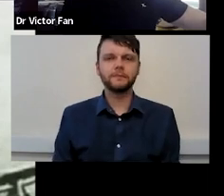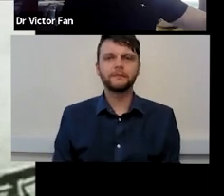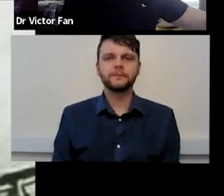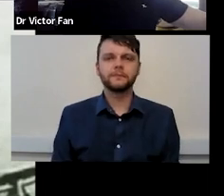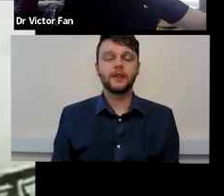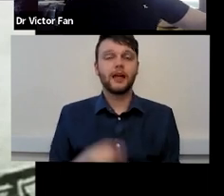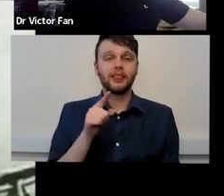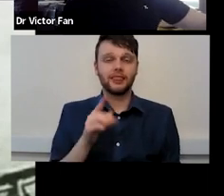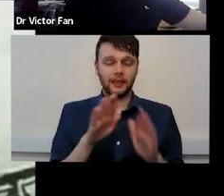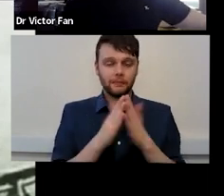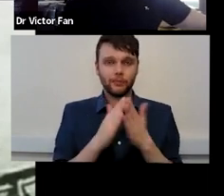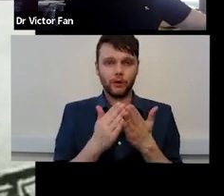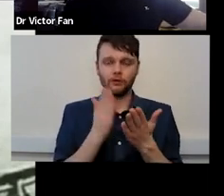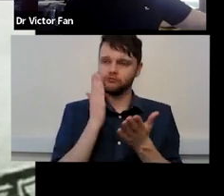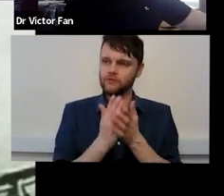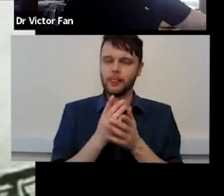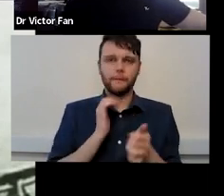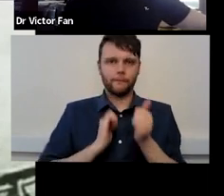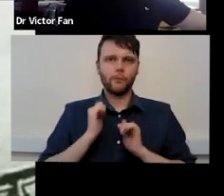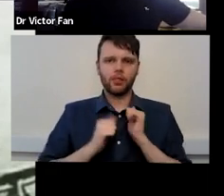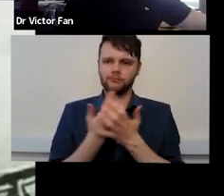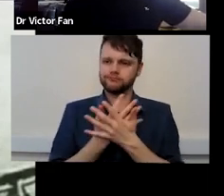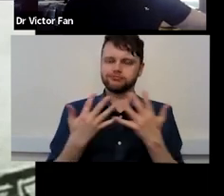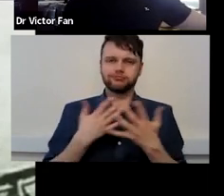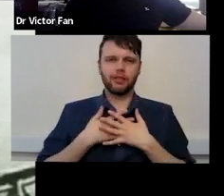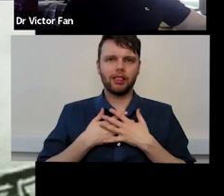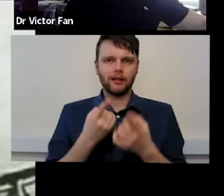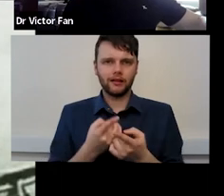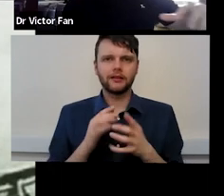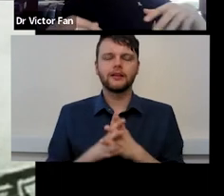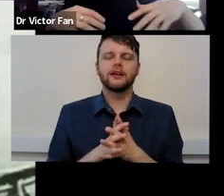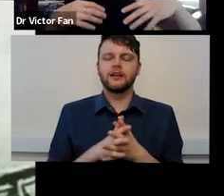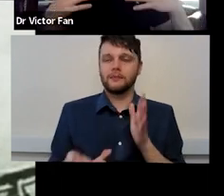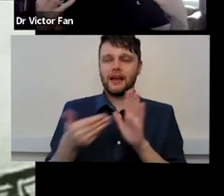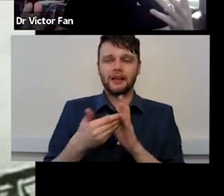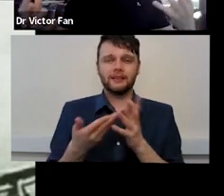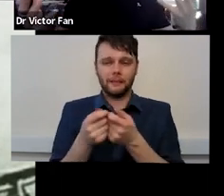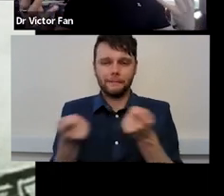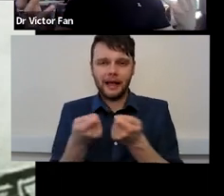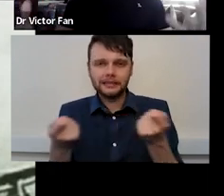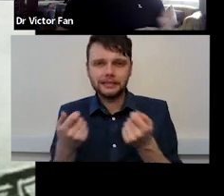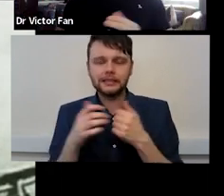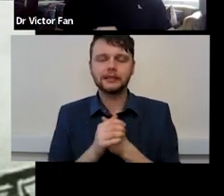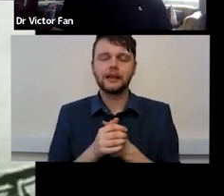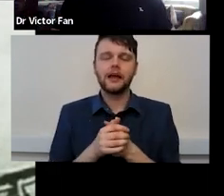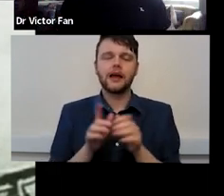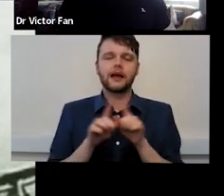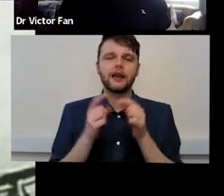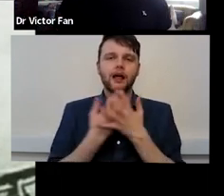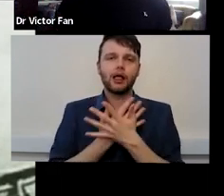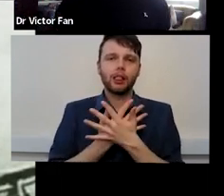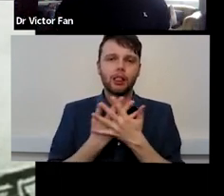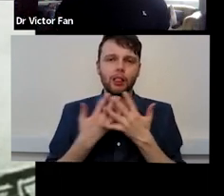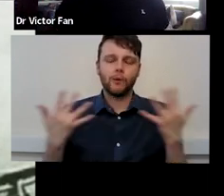novels were extremely popular in Shanghai, and they were serialized in magazines. And at the same time, a lot of filmmakers